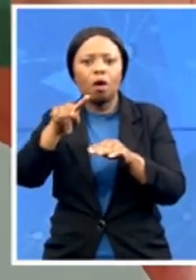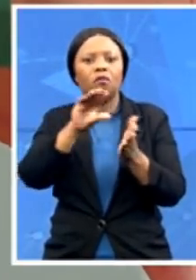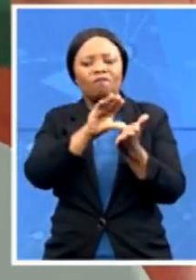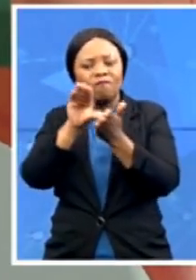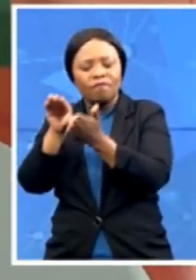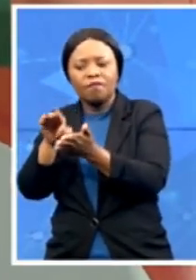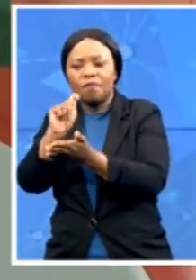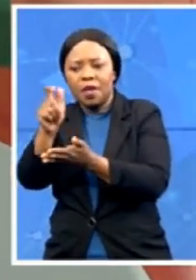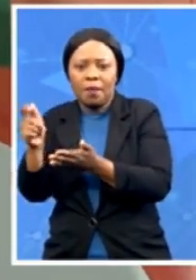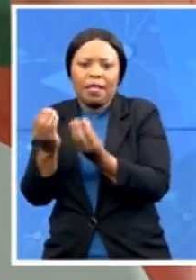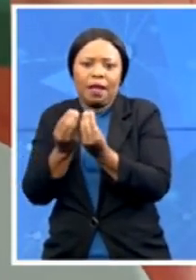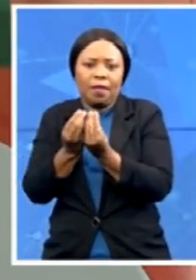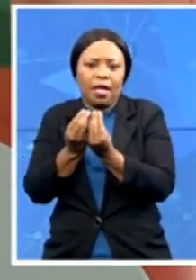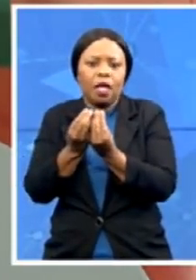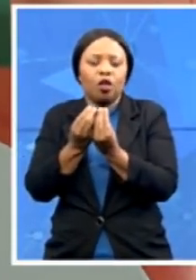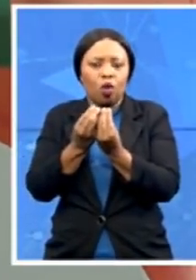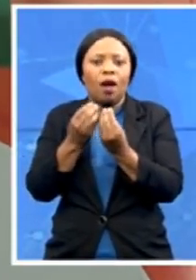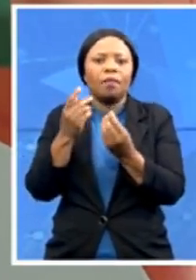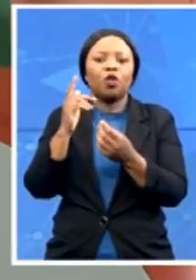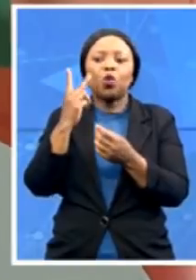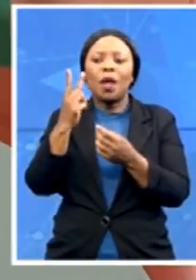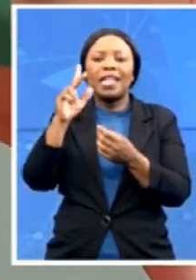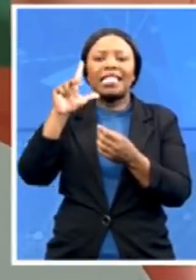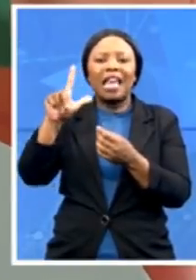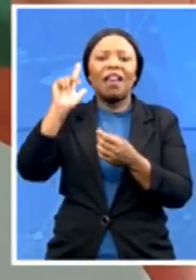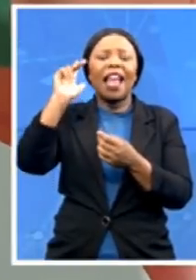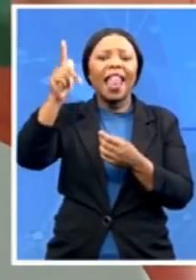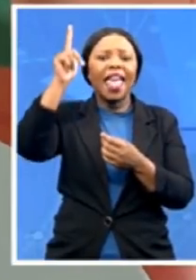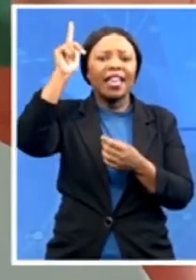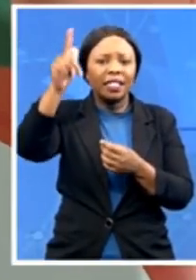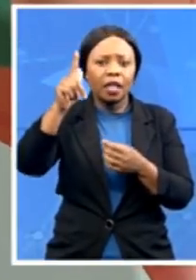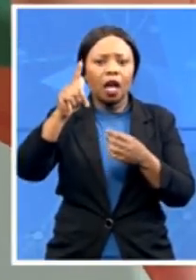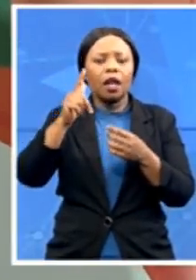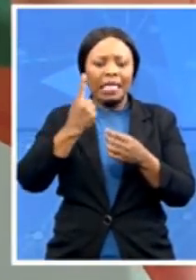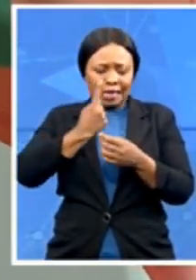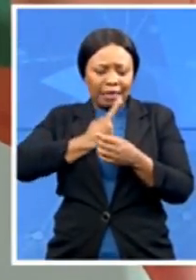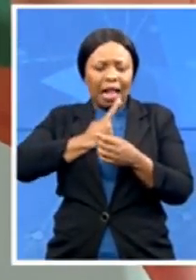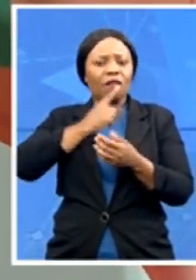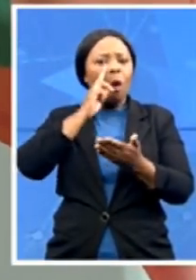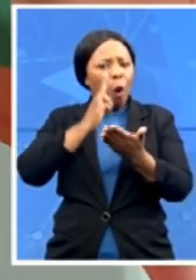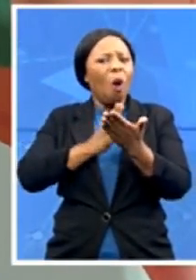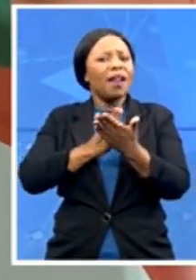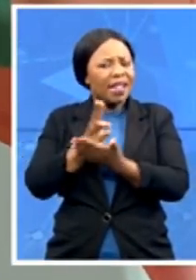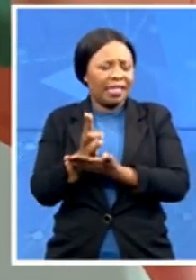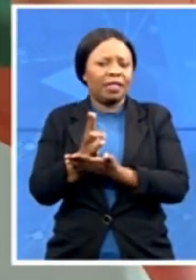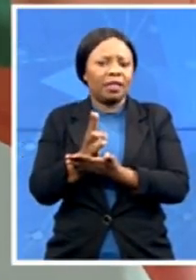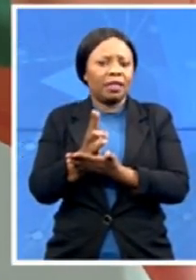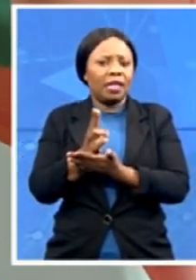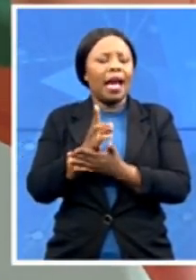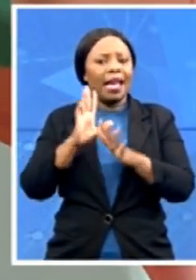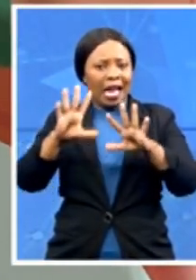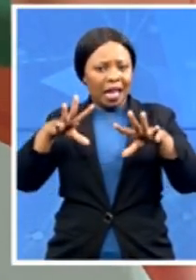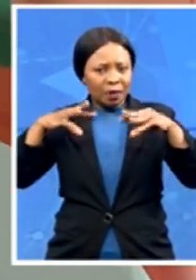we should be honest with ourselves and admit that our local government system is not